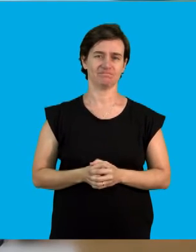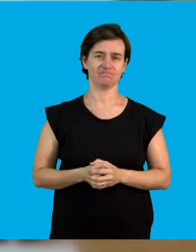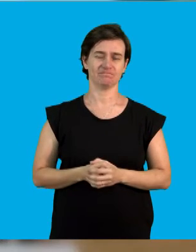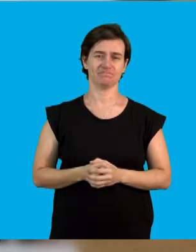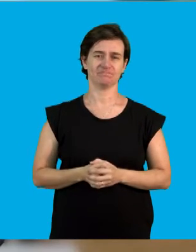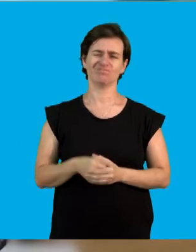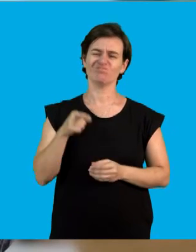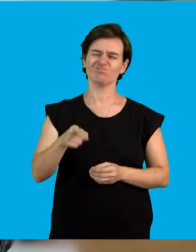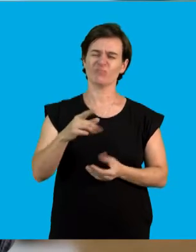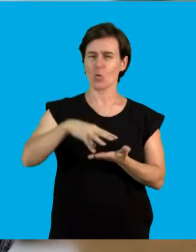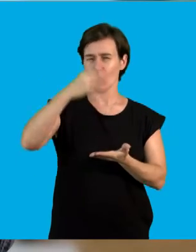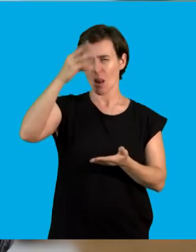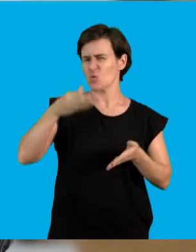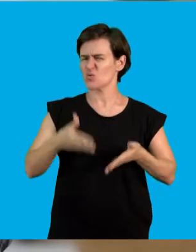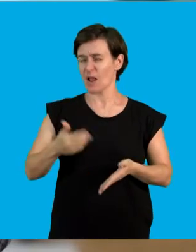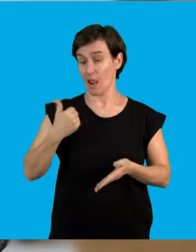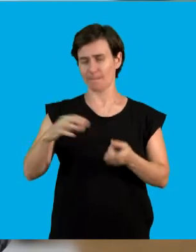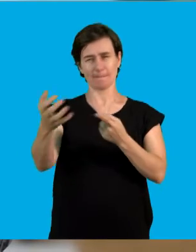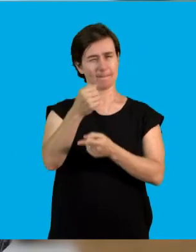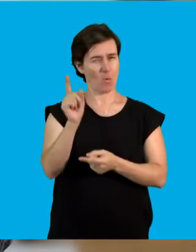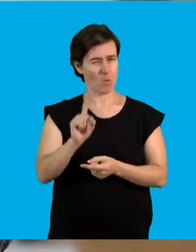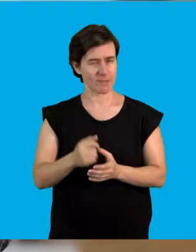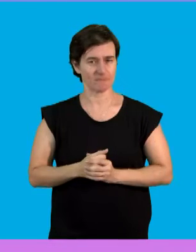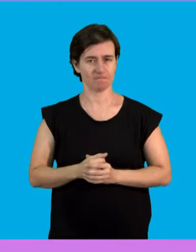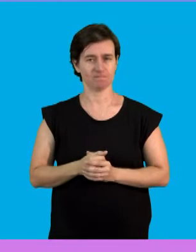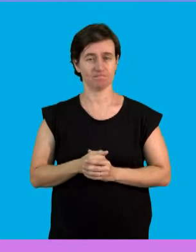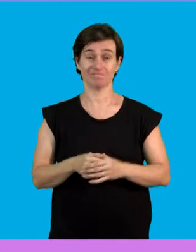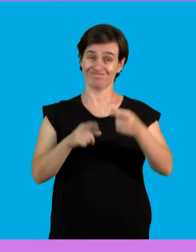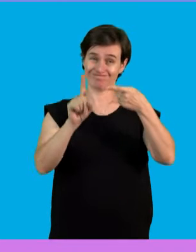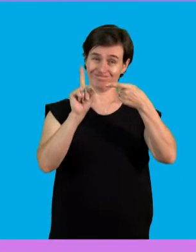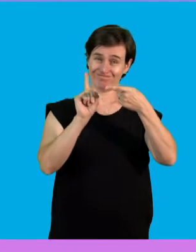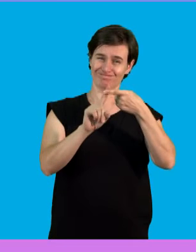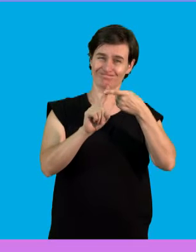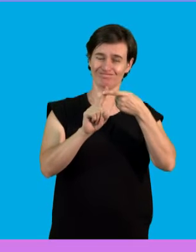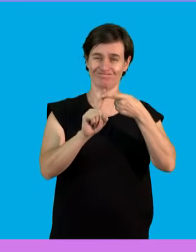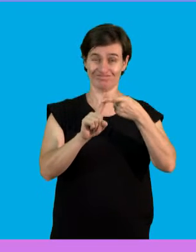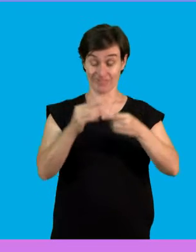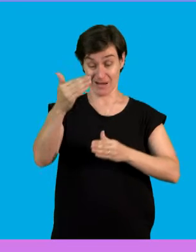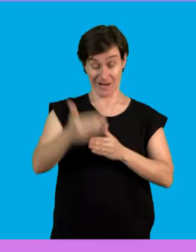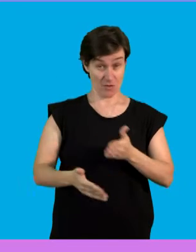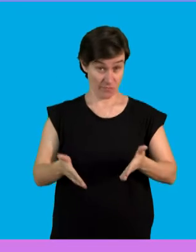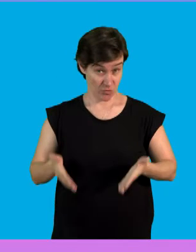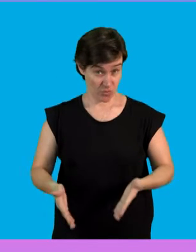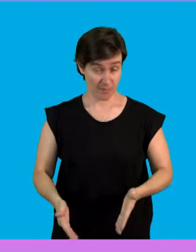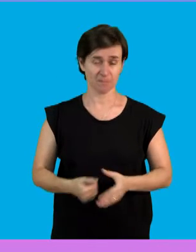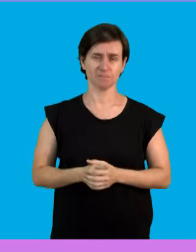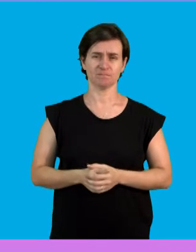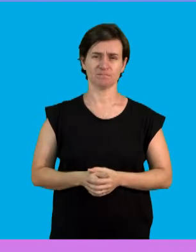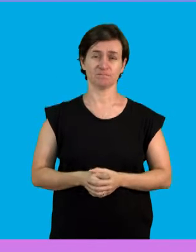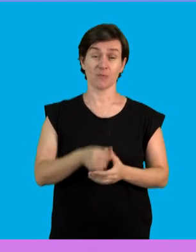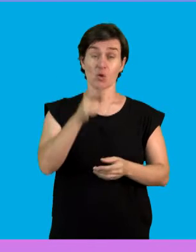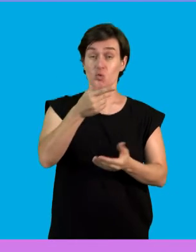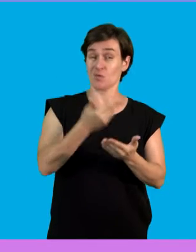Now, what is the lesson objective? The lesson objectives are, at the end of this